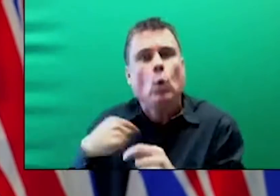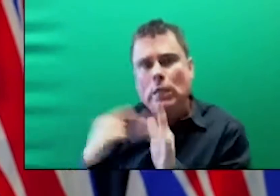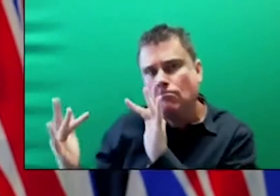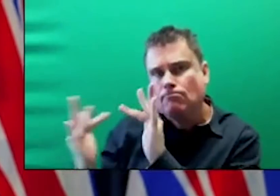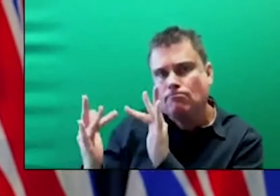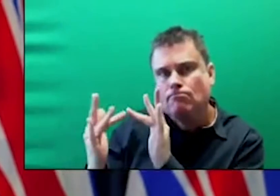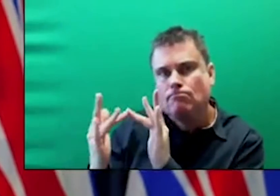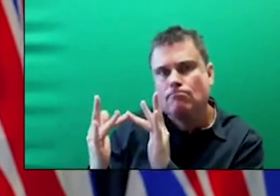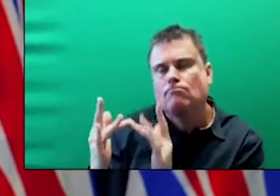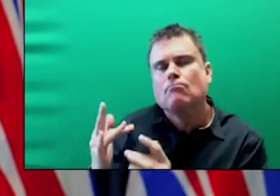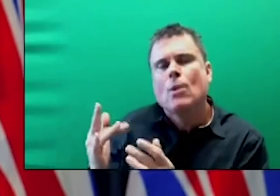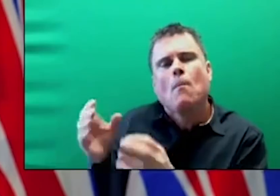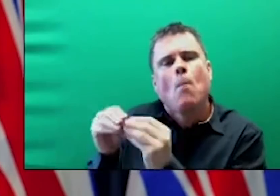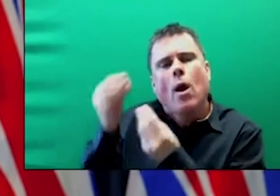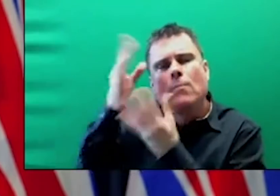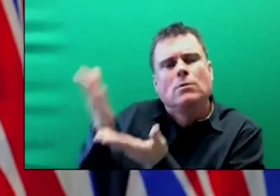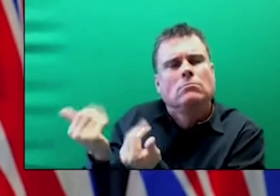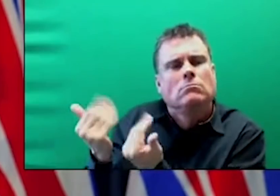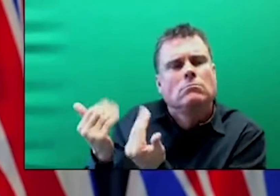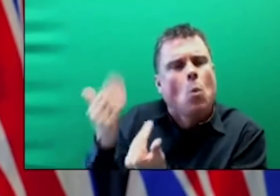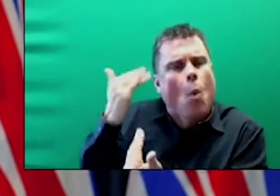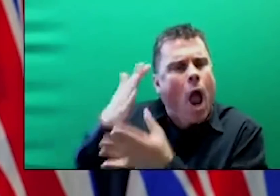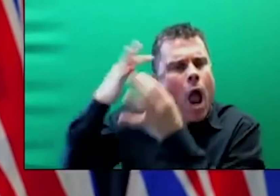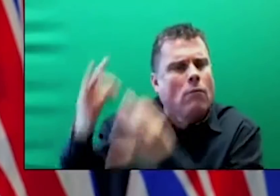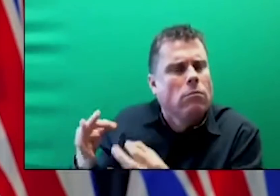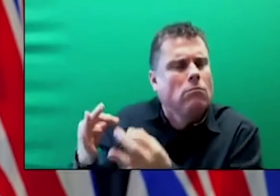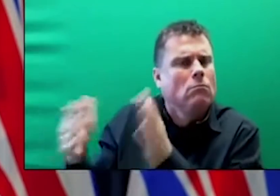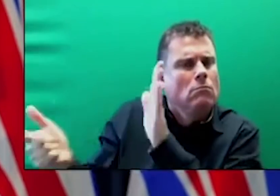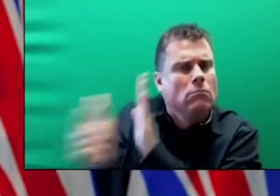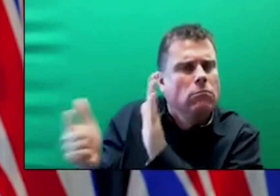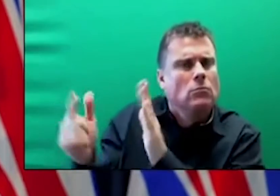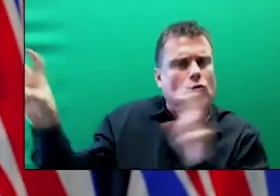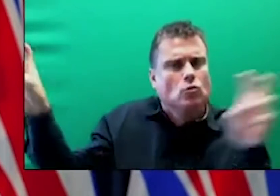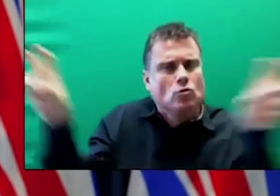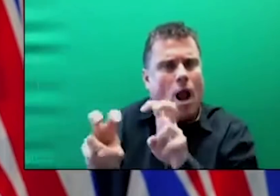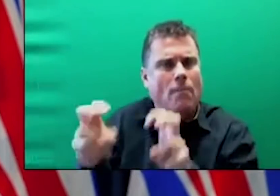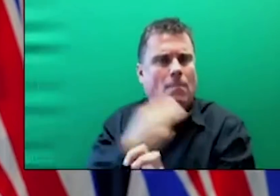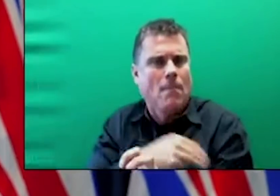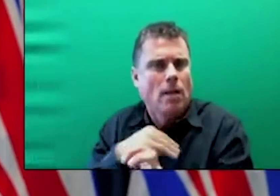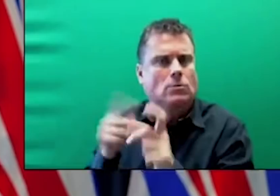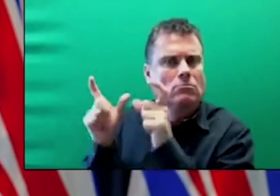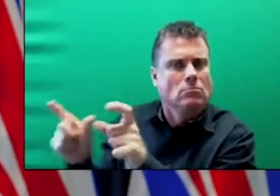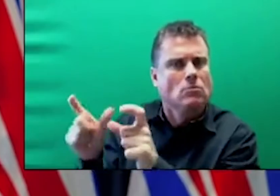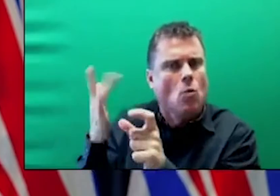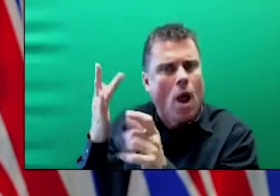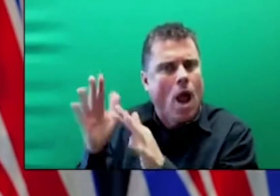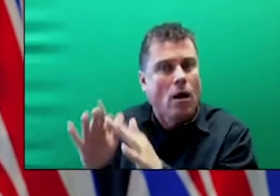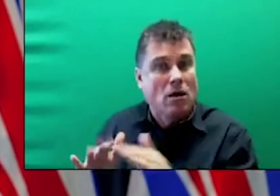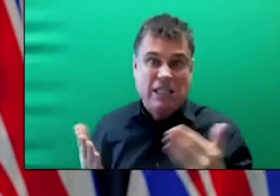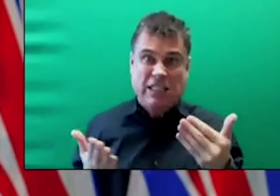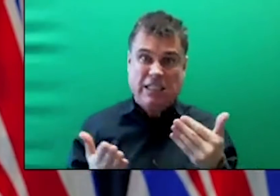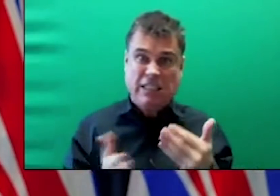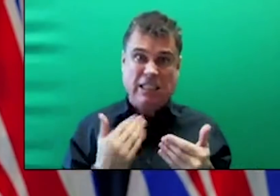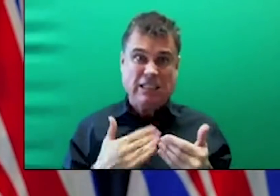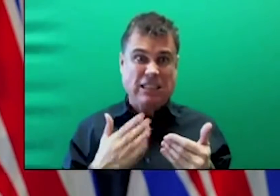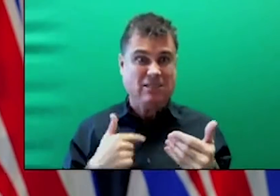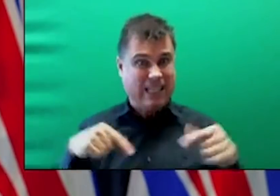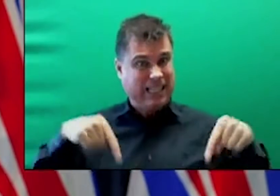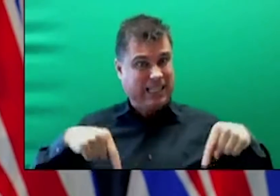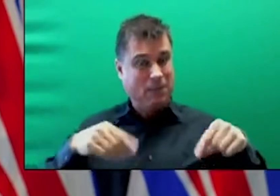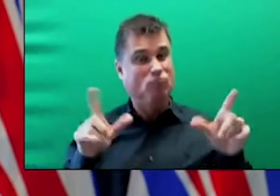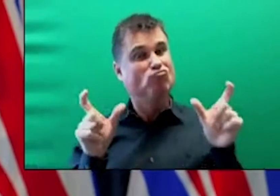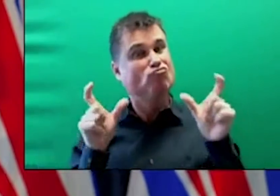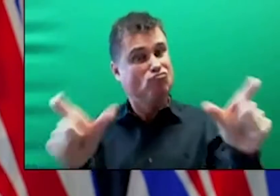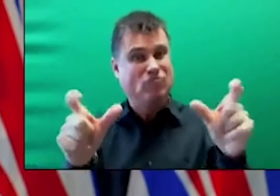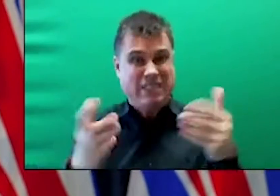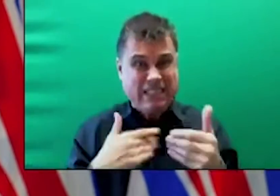talked about all the different, border entries presenting logistical challenges, but wouldn't there be, even from a morale point of view, to show that the